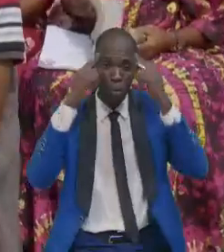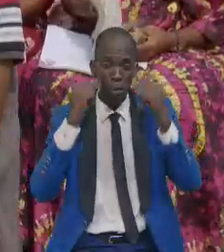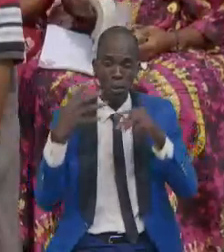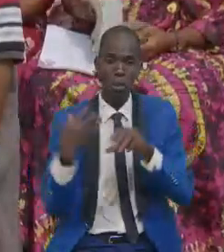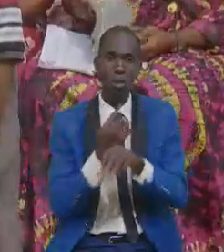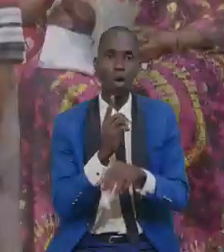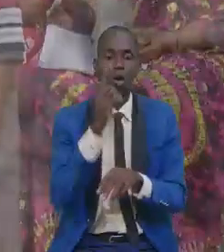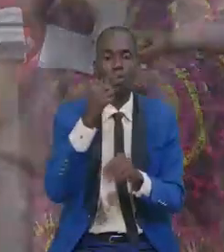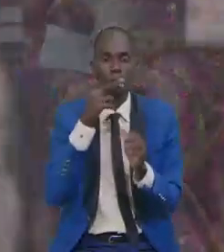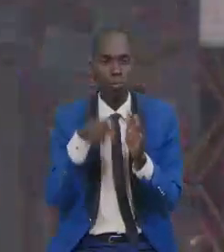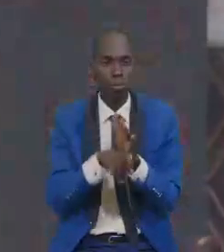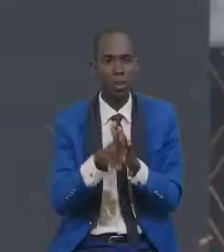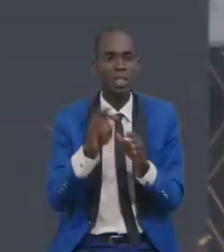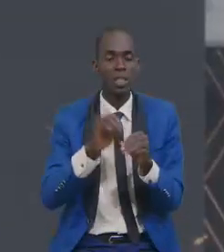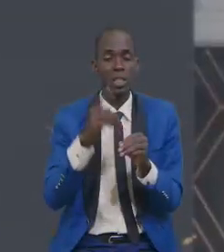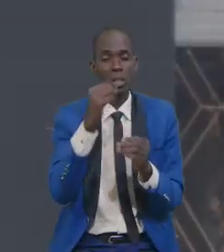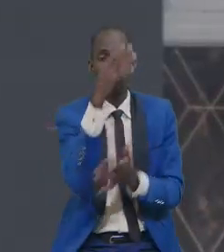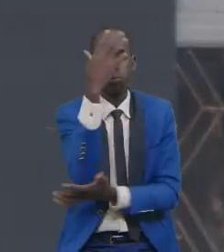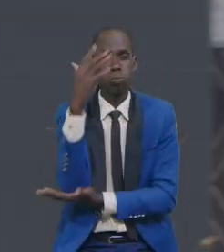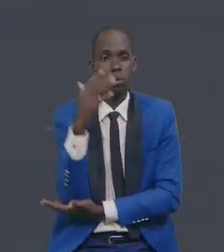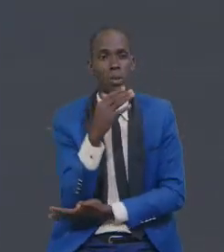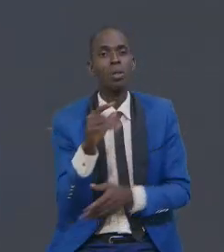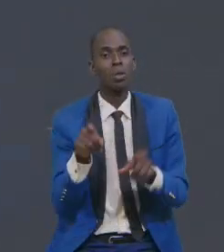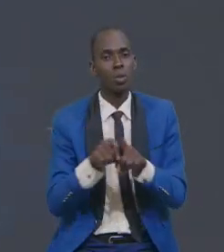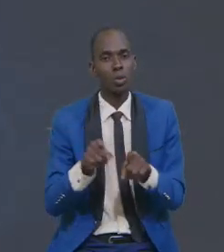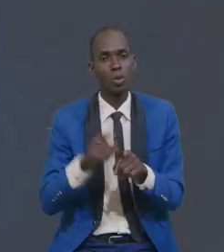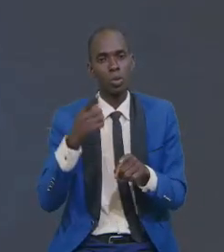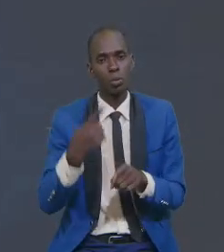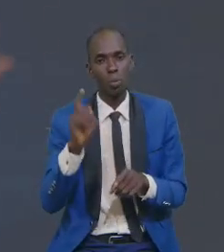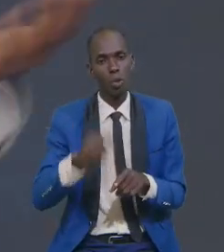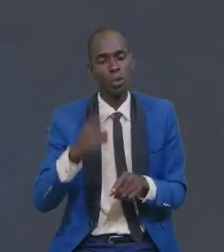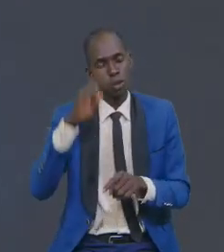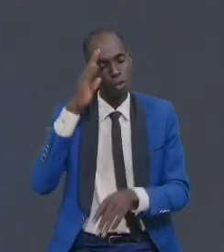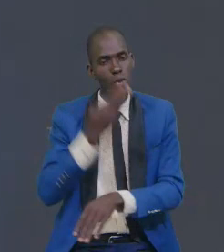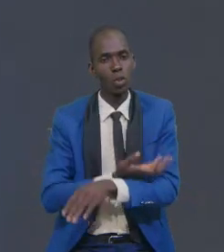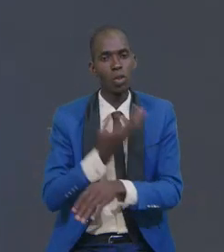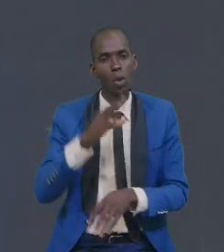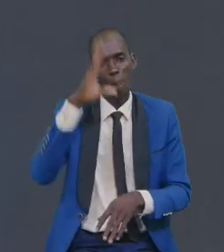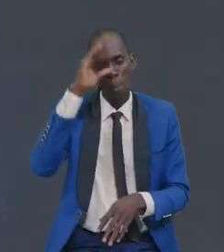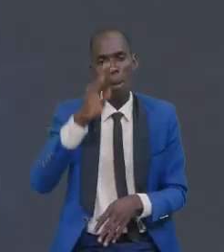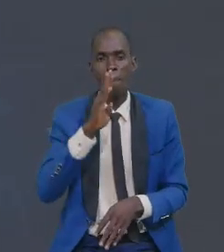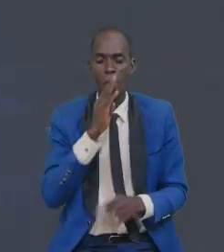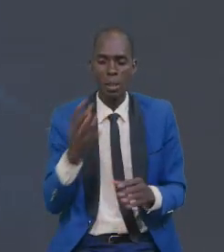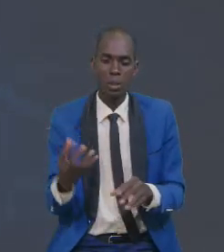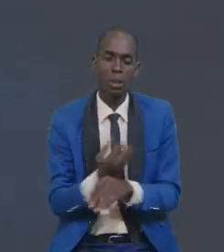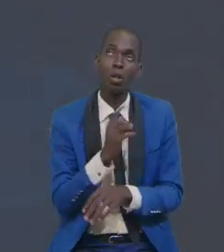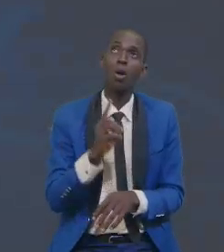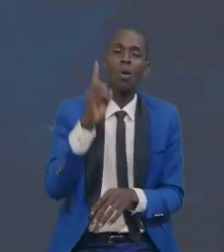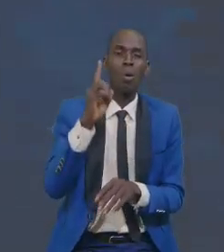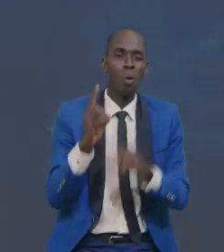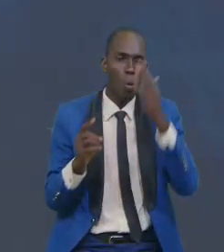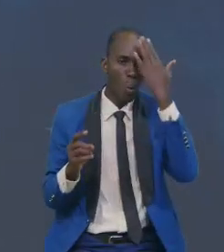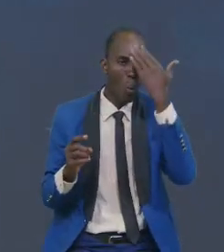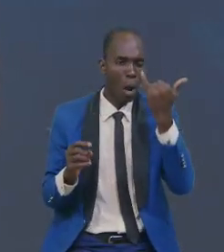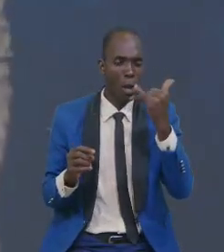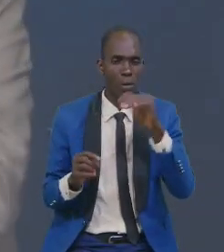even so must the Son of Man be lifted up. Why? Verse 15. That